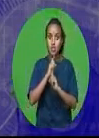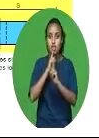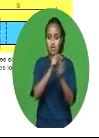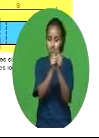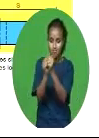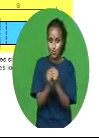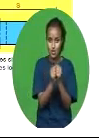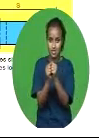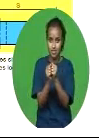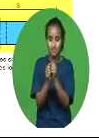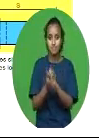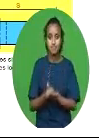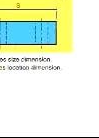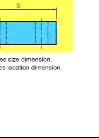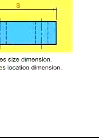together.